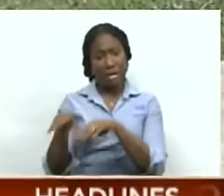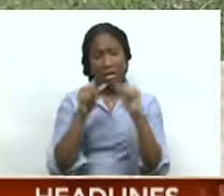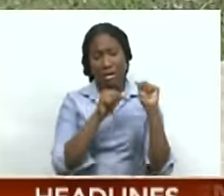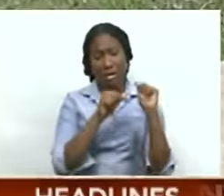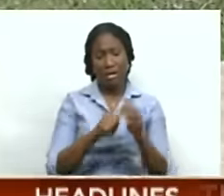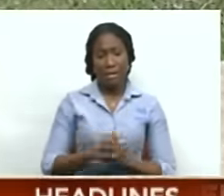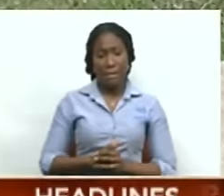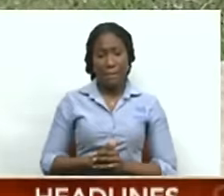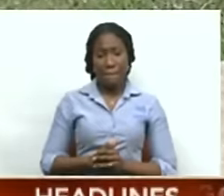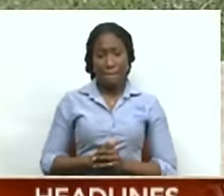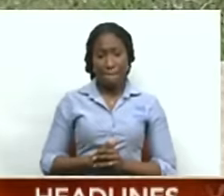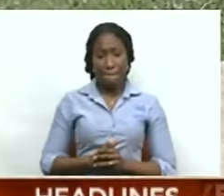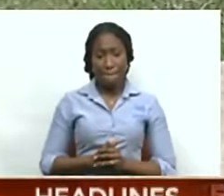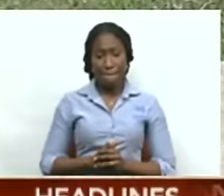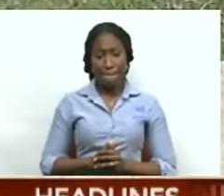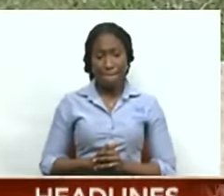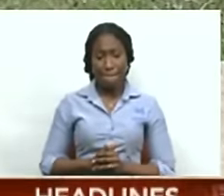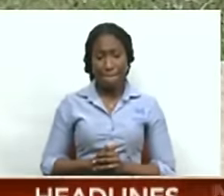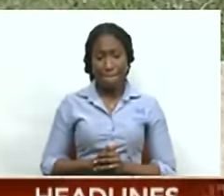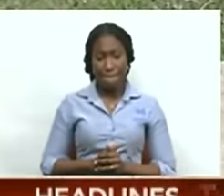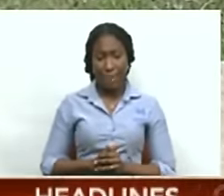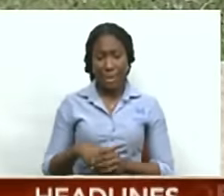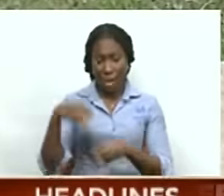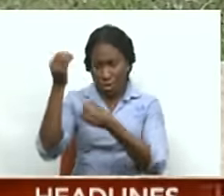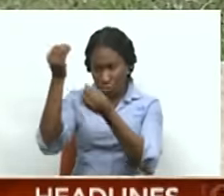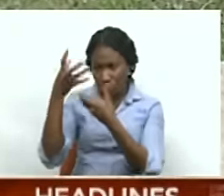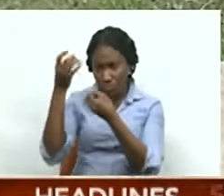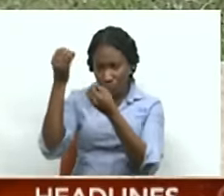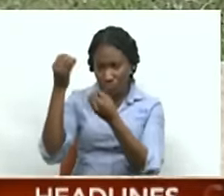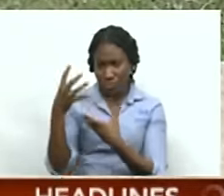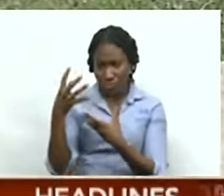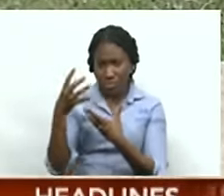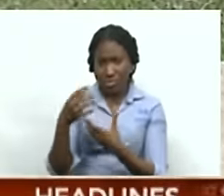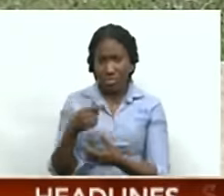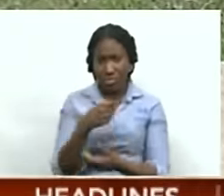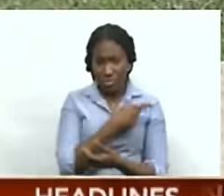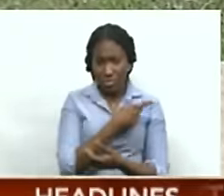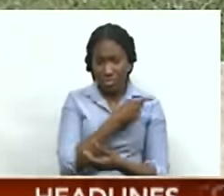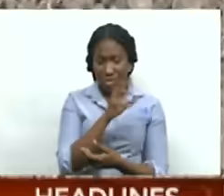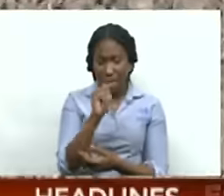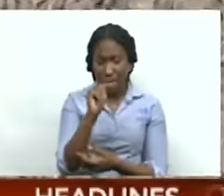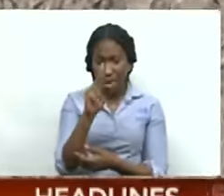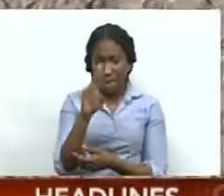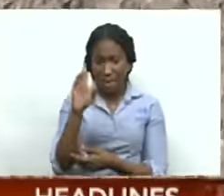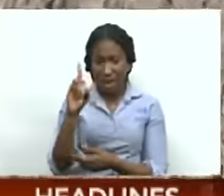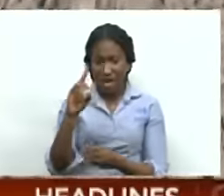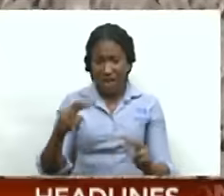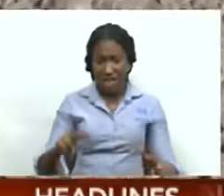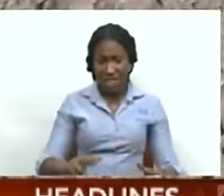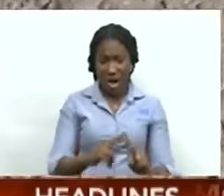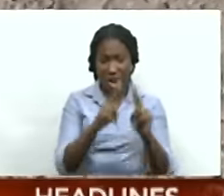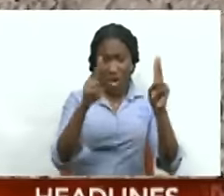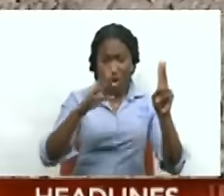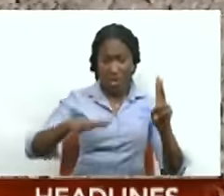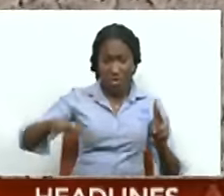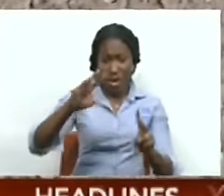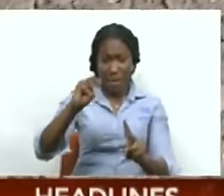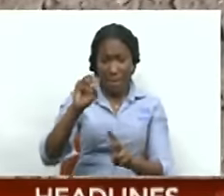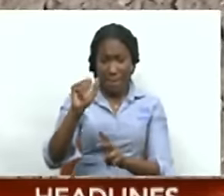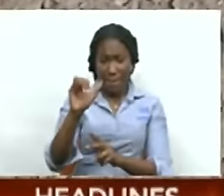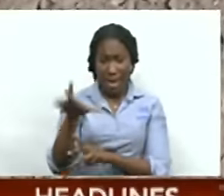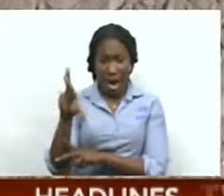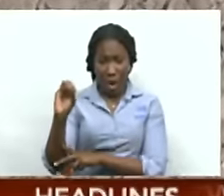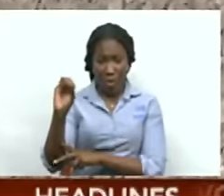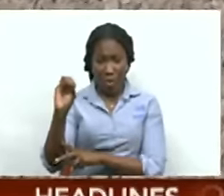close. CNC3 understands that event of the Kaskadoo mud volcano in Mayaro began spewing mud and gas on Thursday,